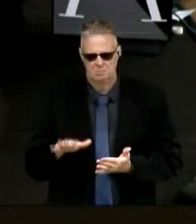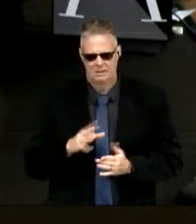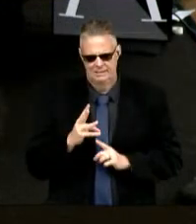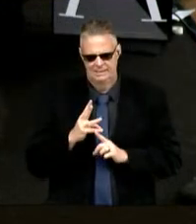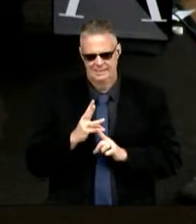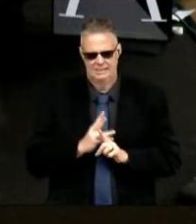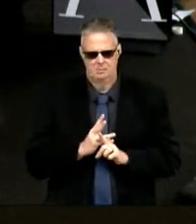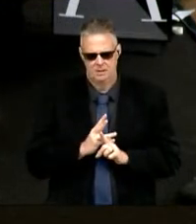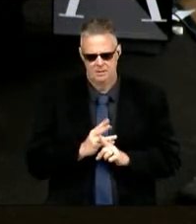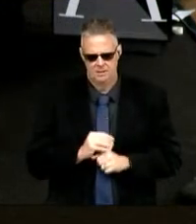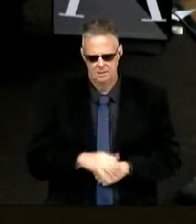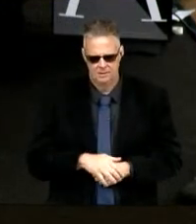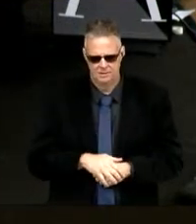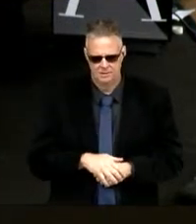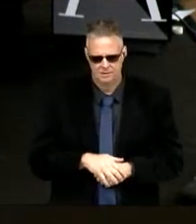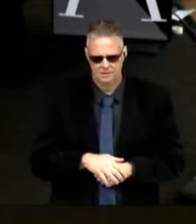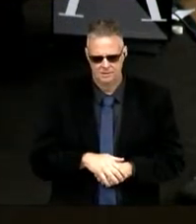6 months.